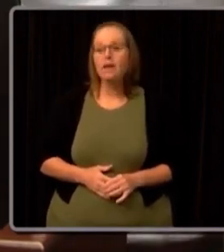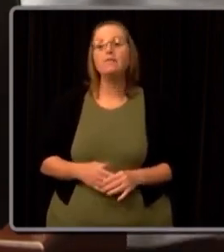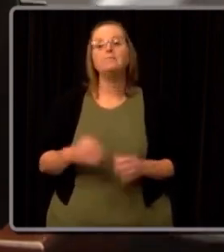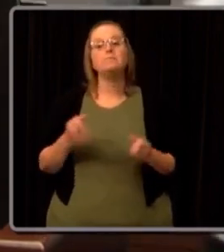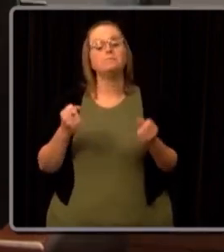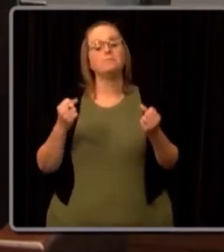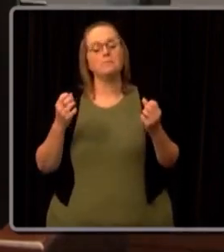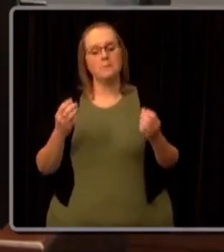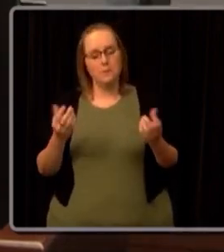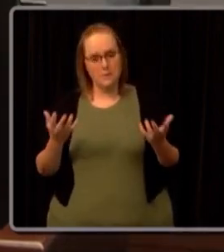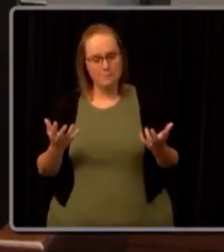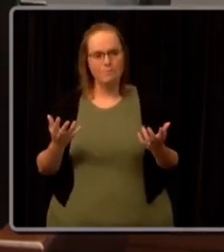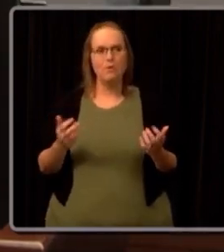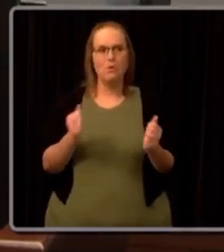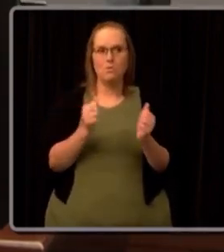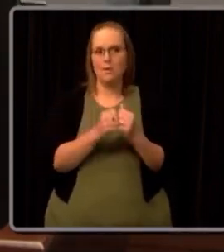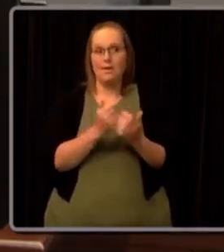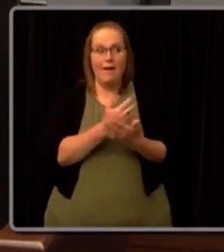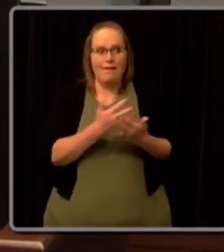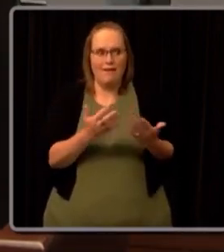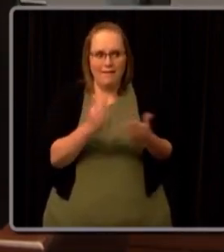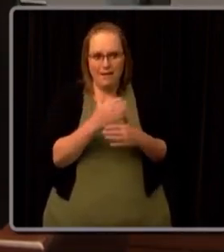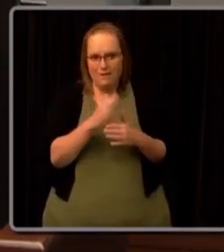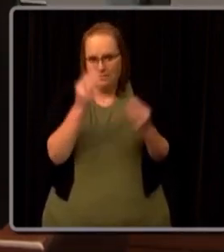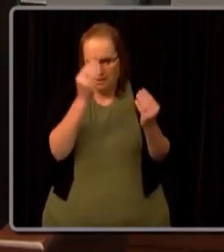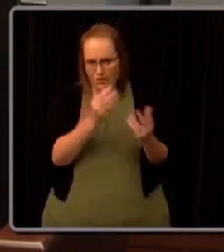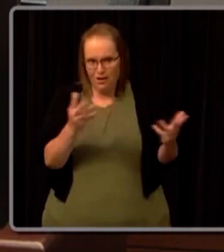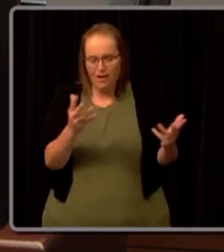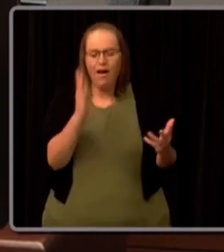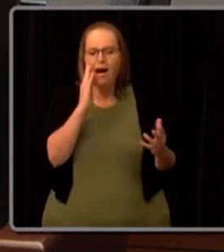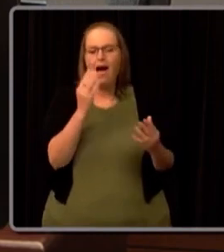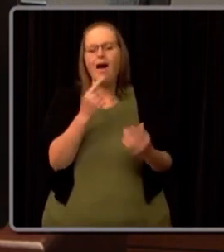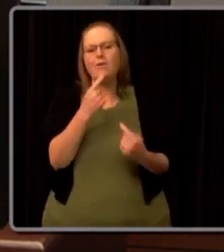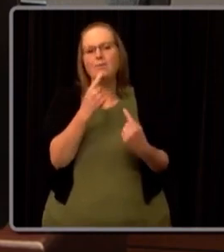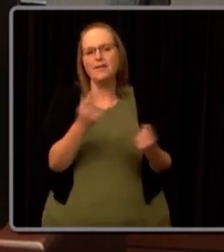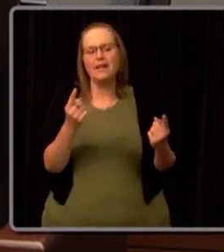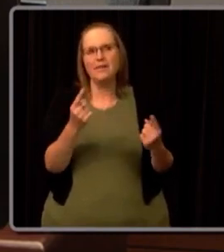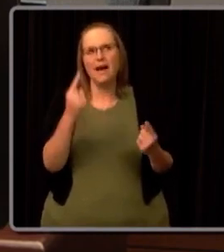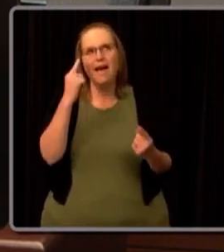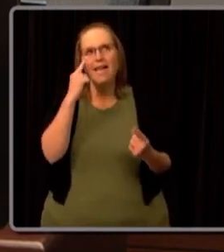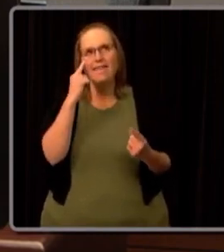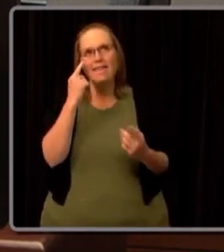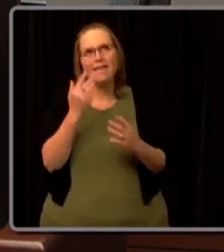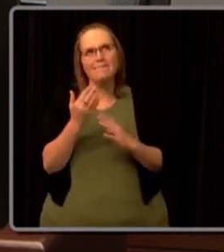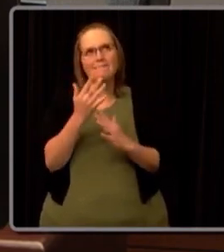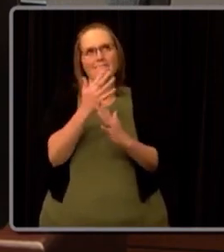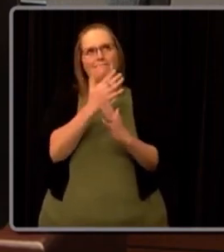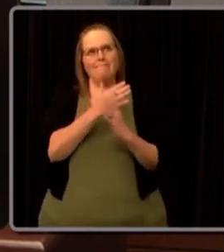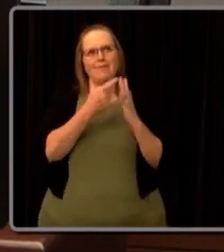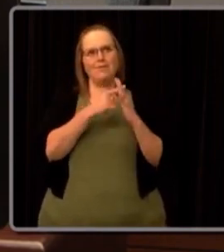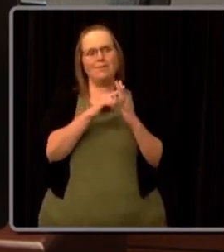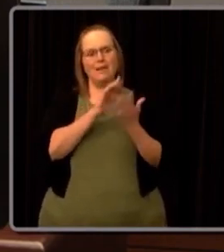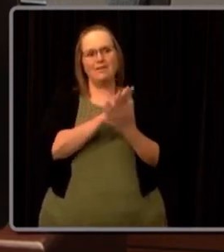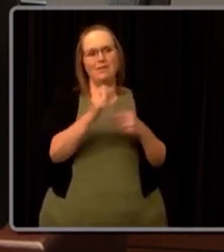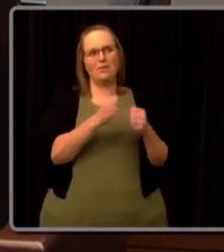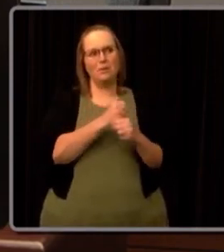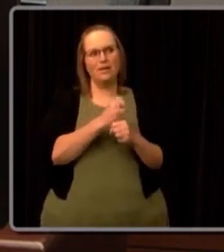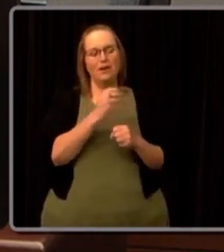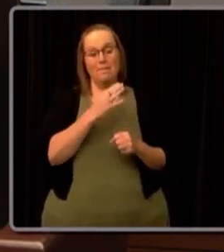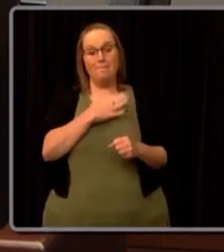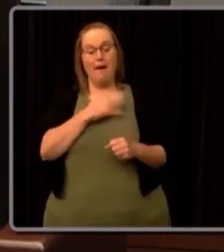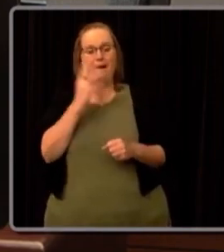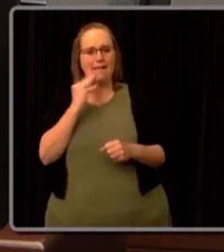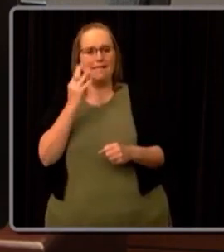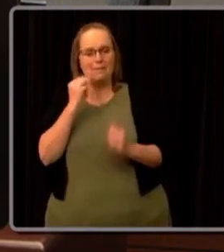So in addition to all that has been shared, I will tell you, I think back to the beginning of the school year, and even my experience with units of